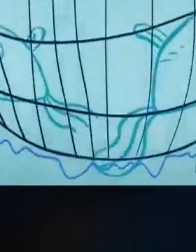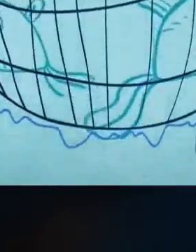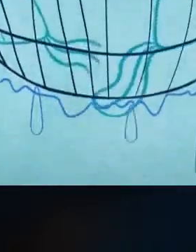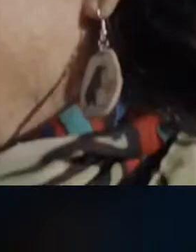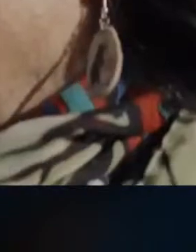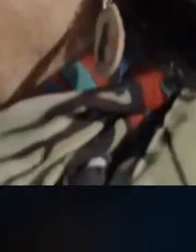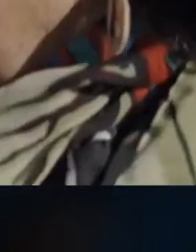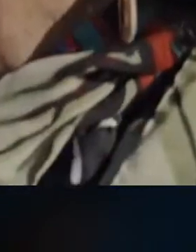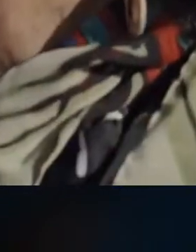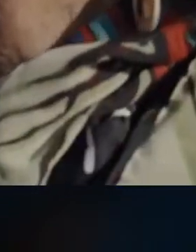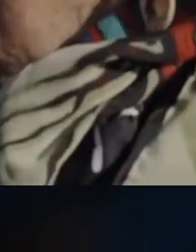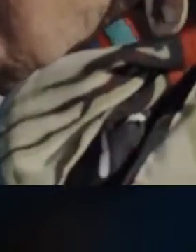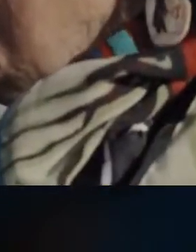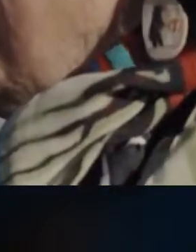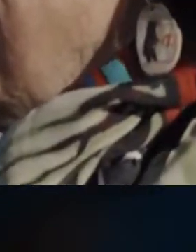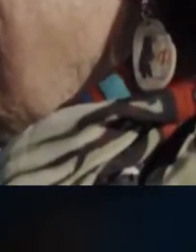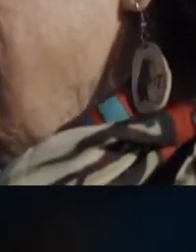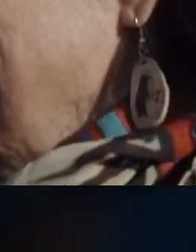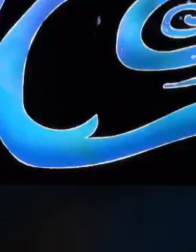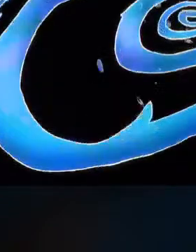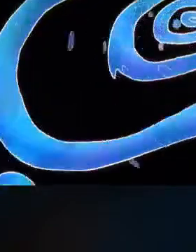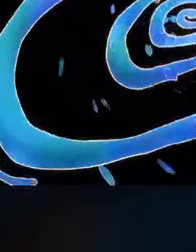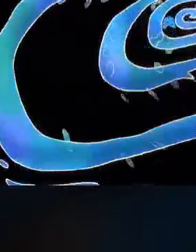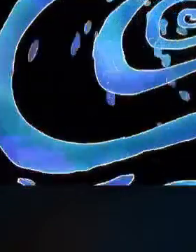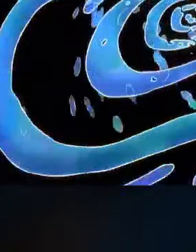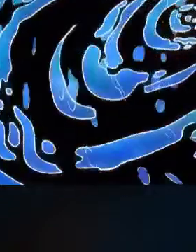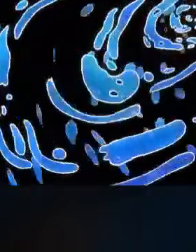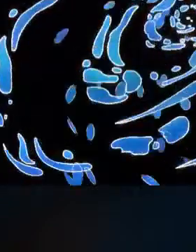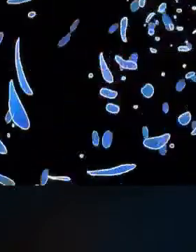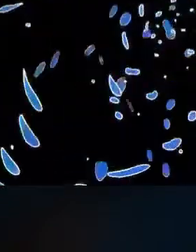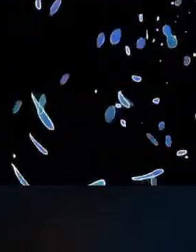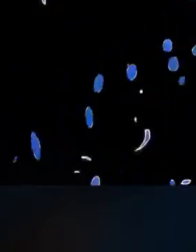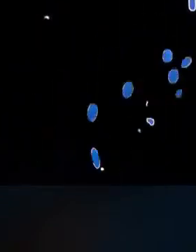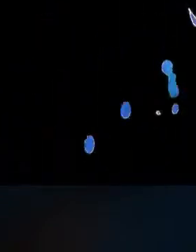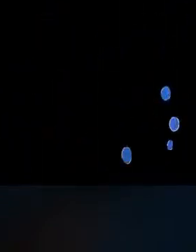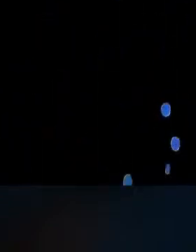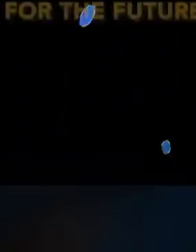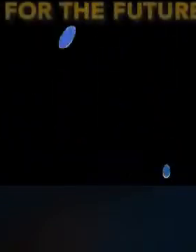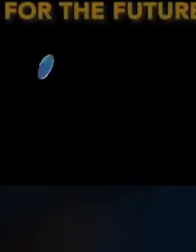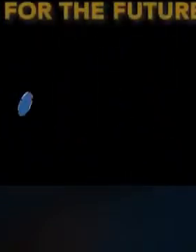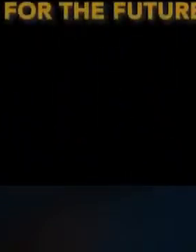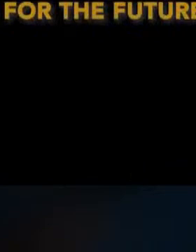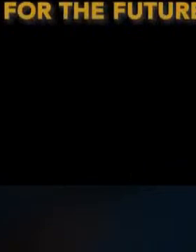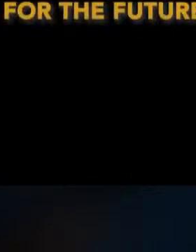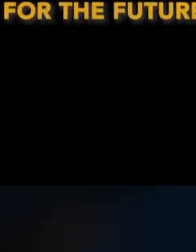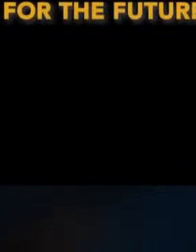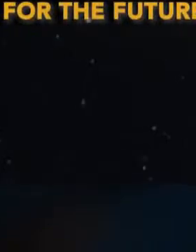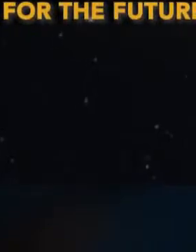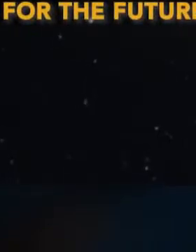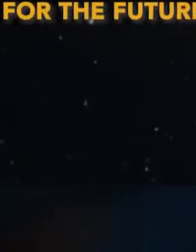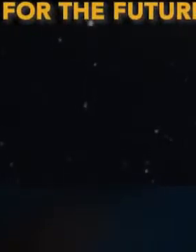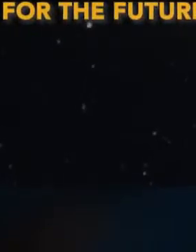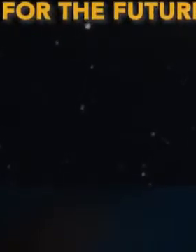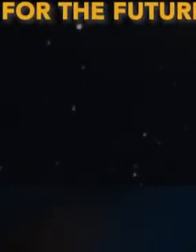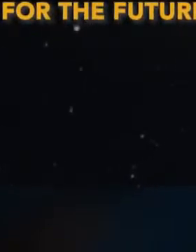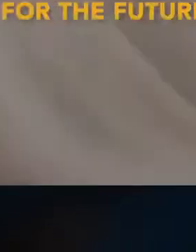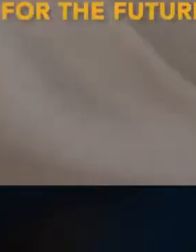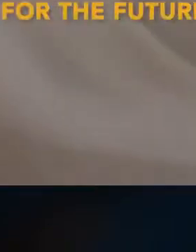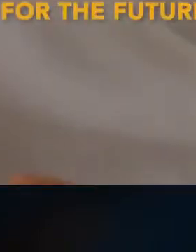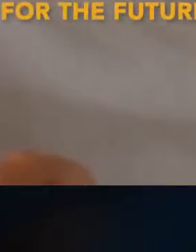ishimule, ishimule, kimat, shik chawet, shayanu tasema.